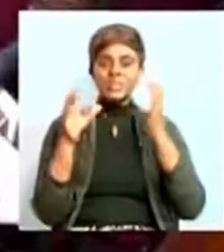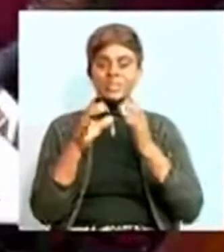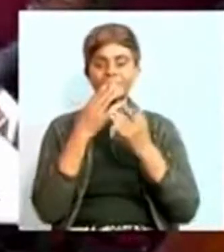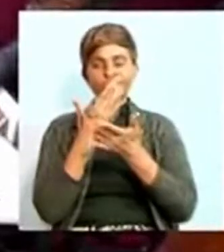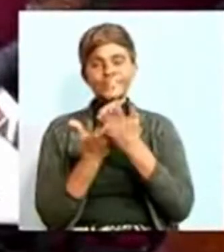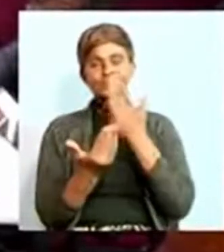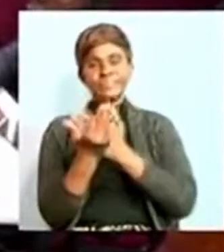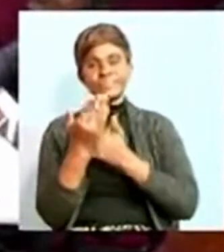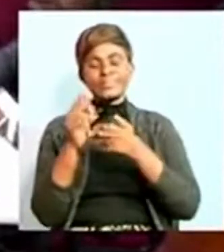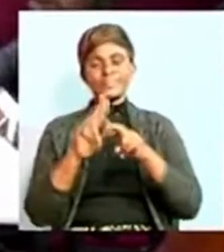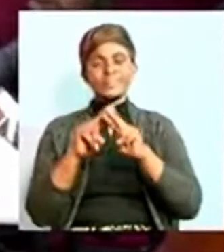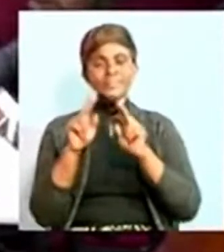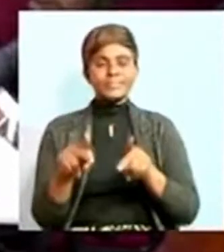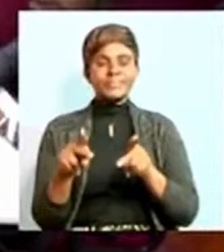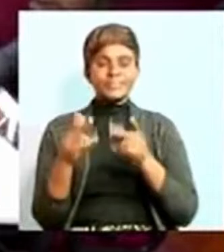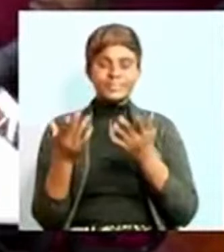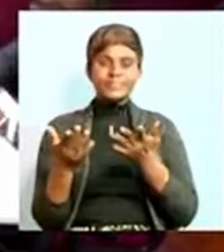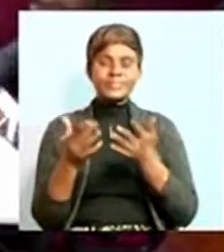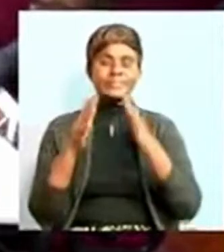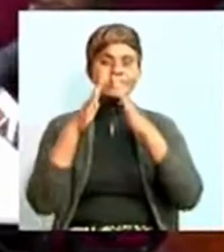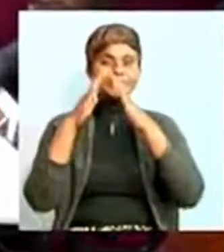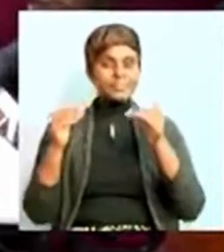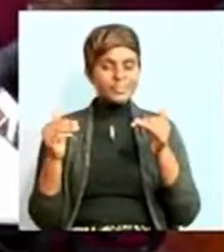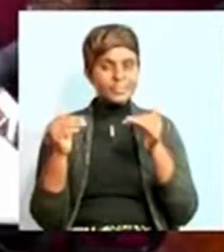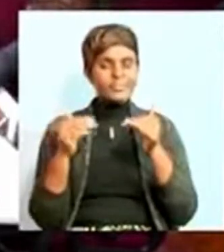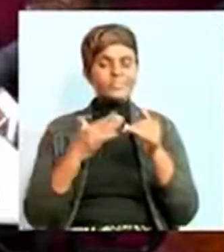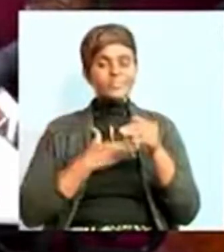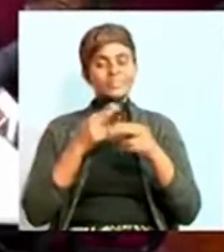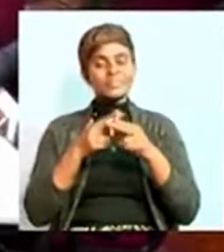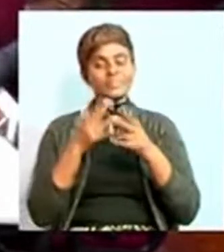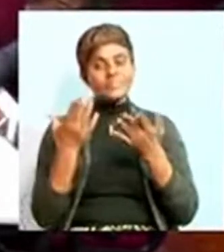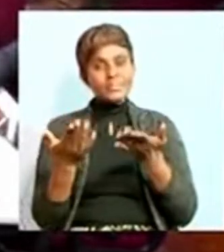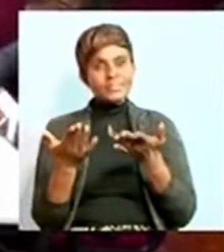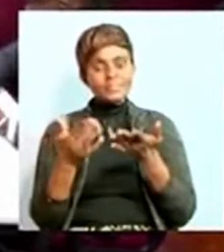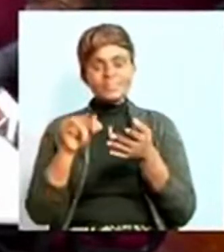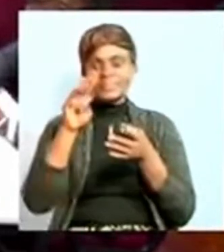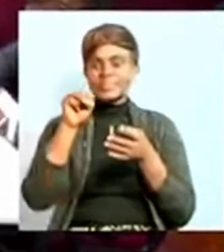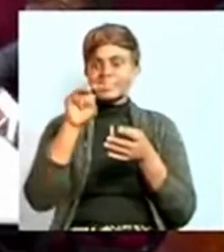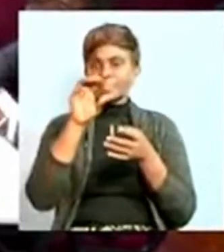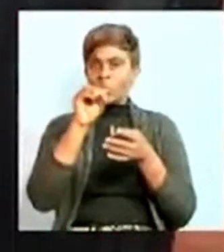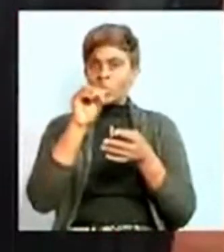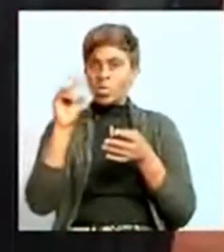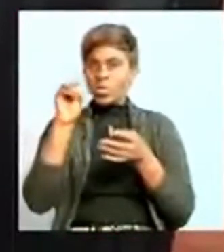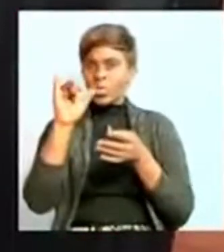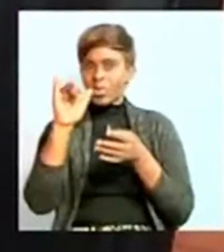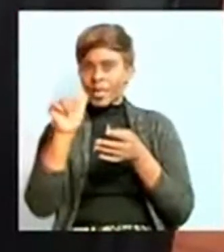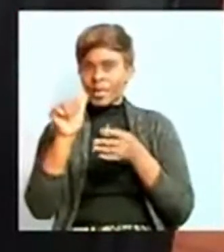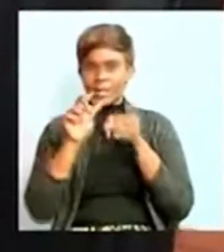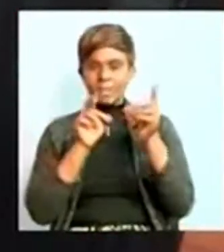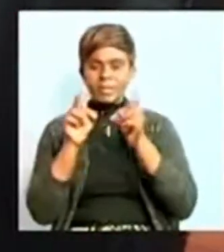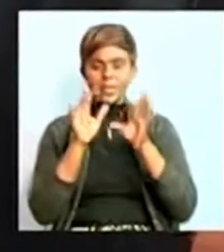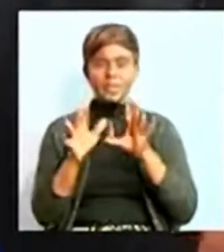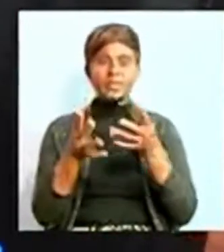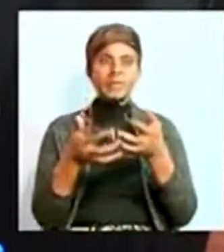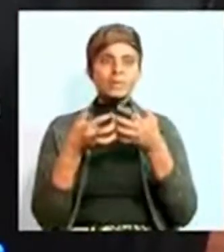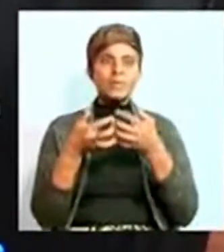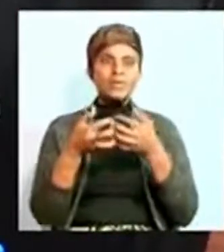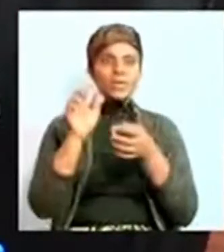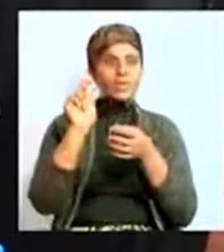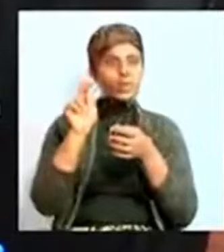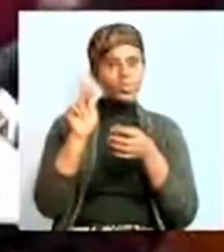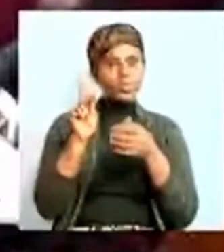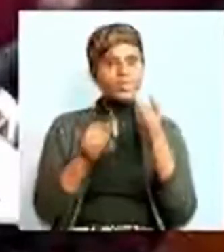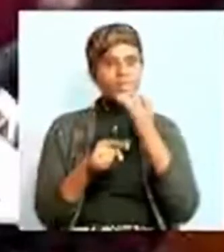Good morning, Chair. Good morning, House. My name is Moya Ikangira, Director of Engineering for Kabombo Town